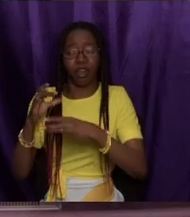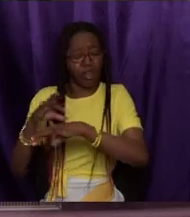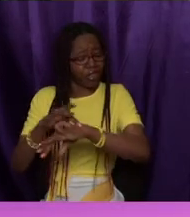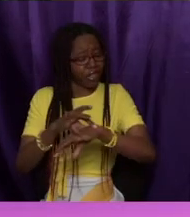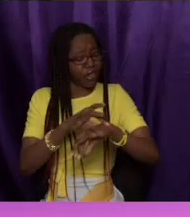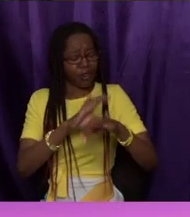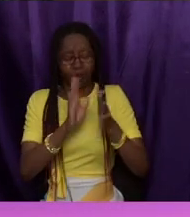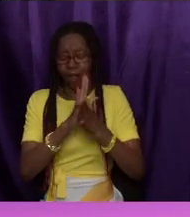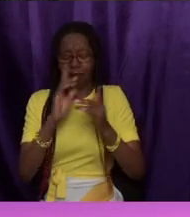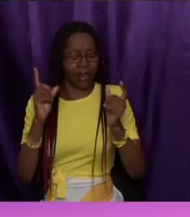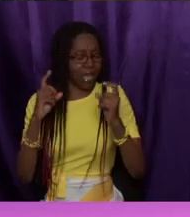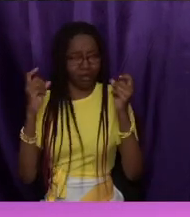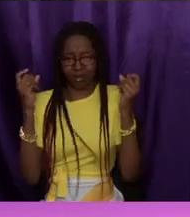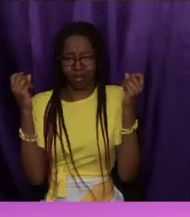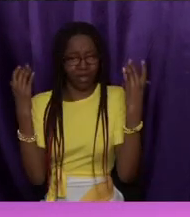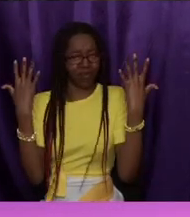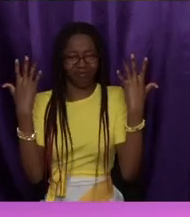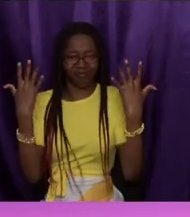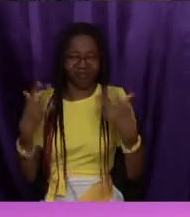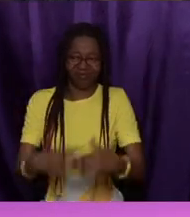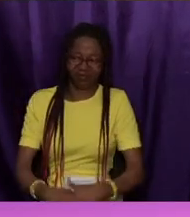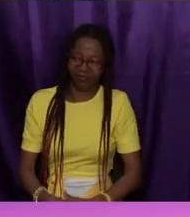hallelujah.